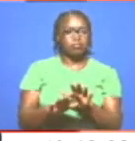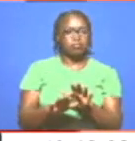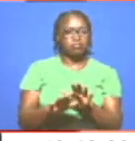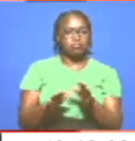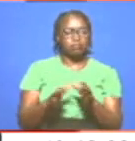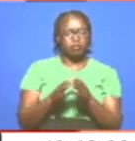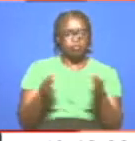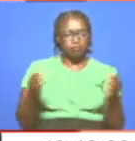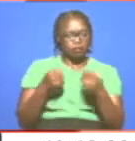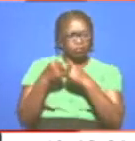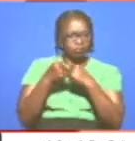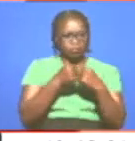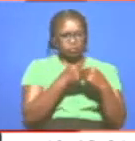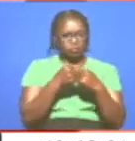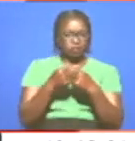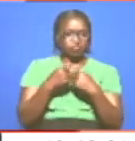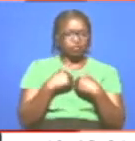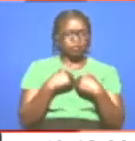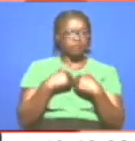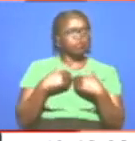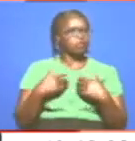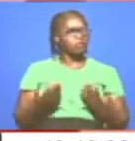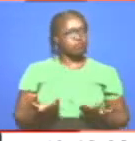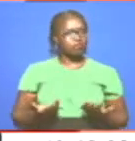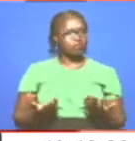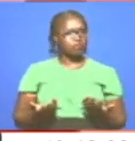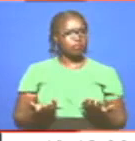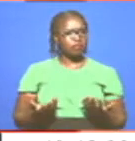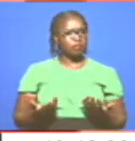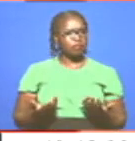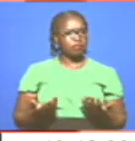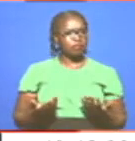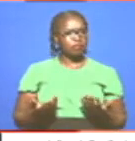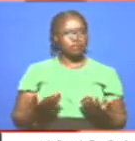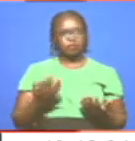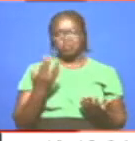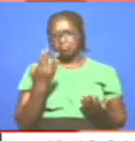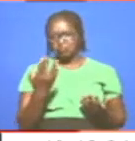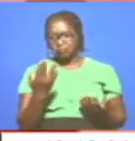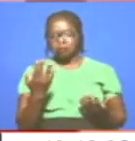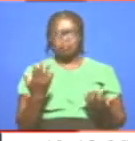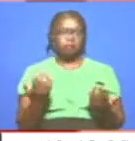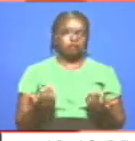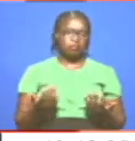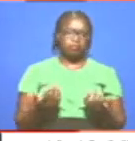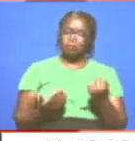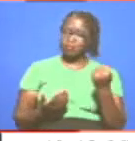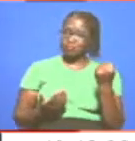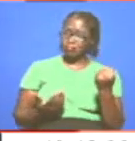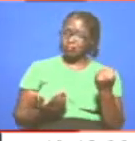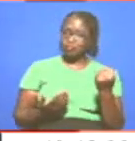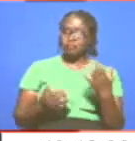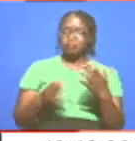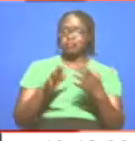challenges that we're having. So how can we have 4 nets or 5 nets, a bowling machine,